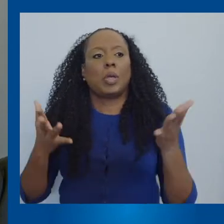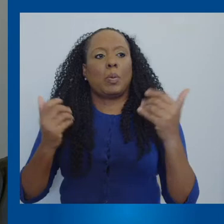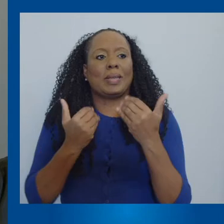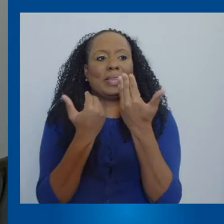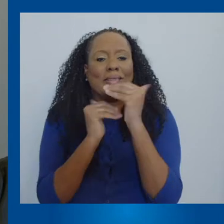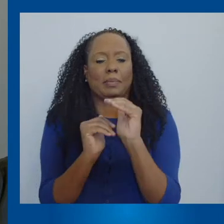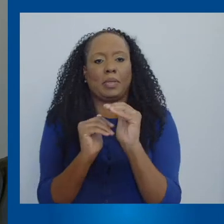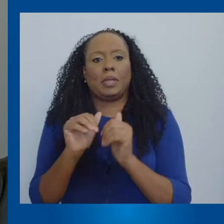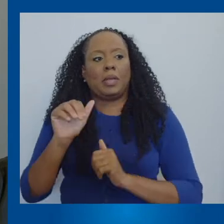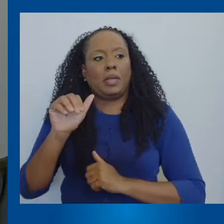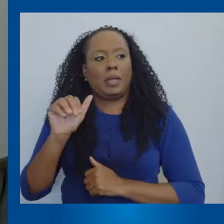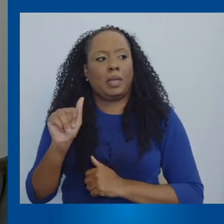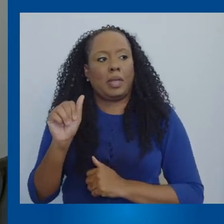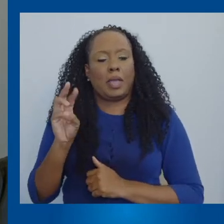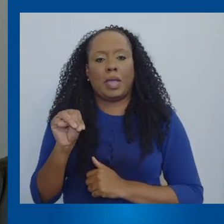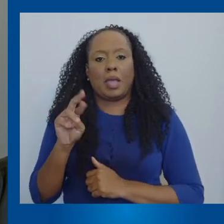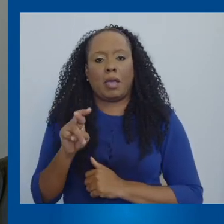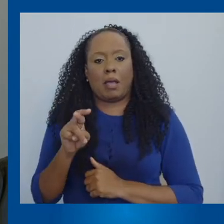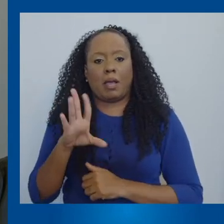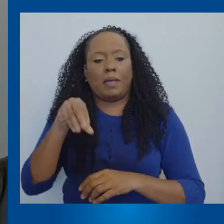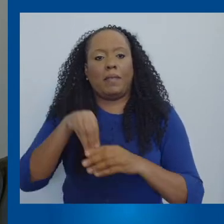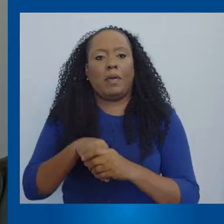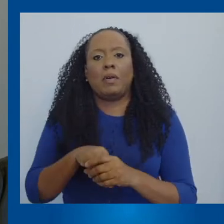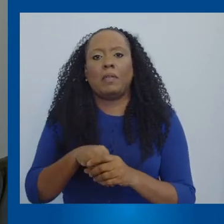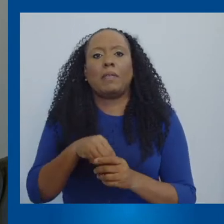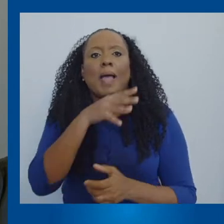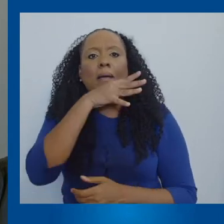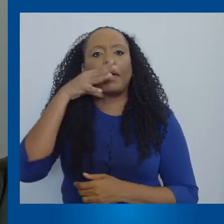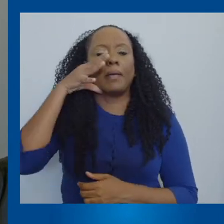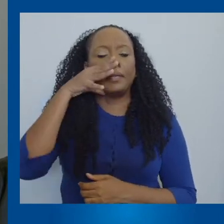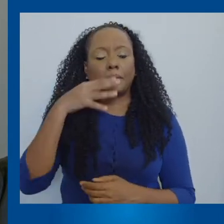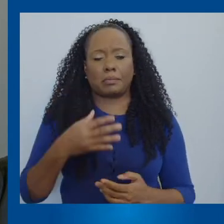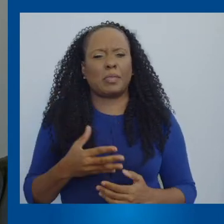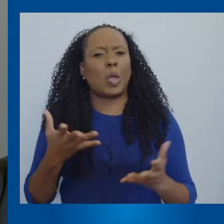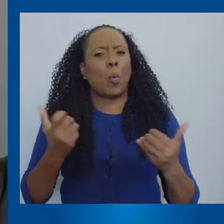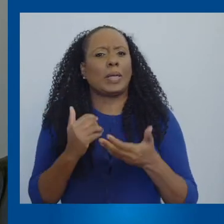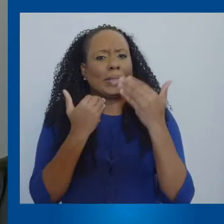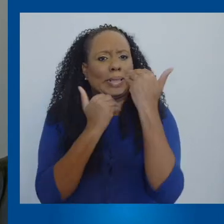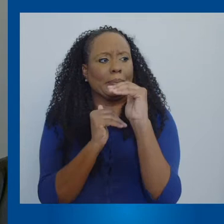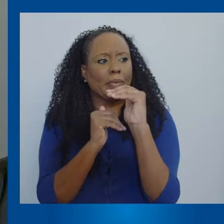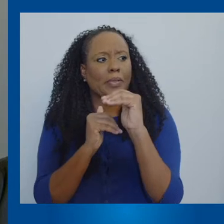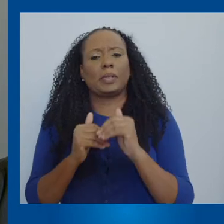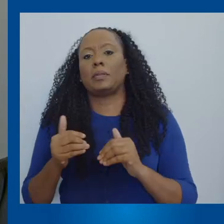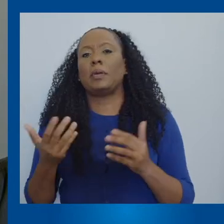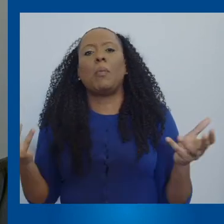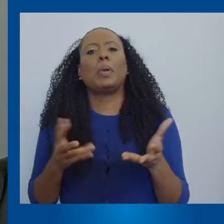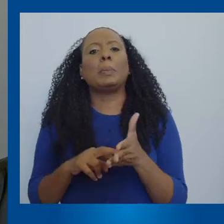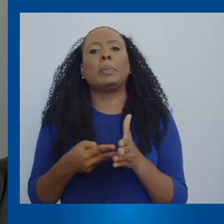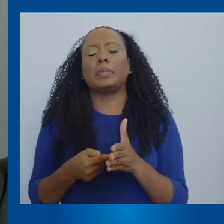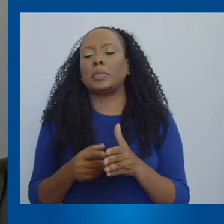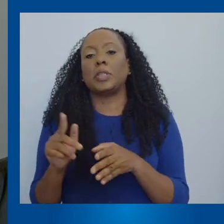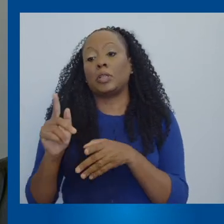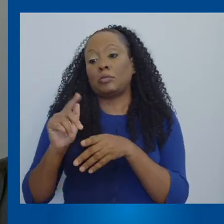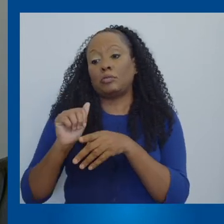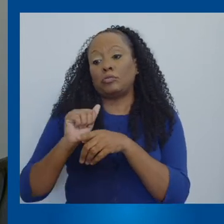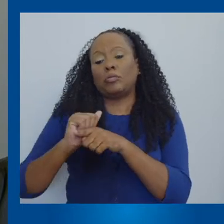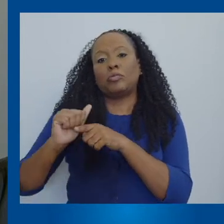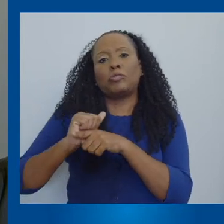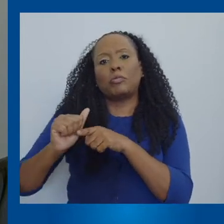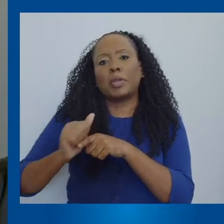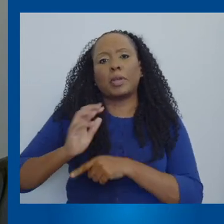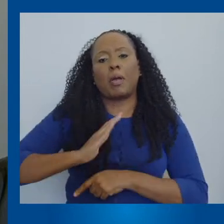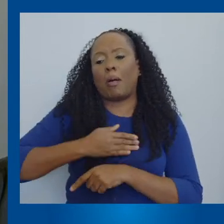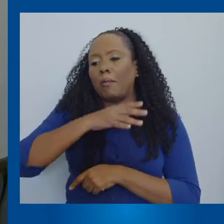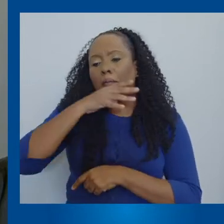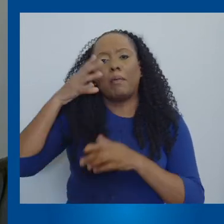of antimicrobials in agriculture, in our agricultural sector. This means training our farmers. This means ensuring that